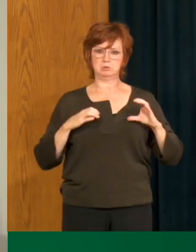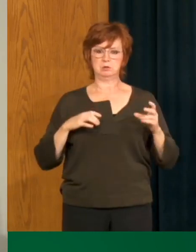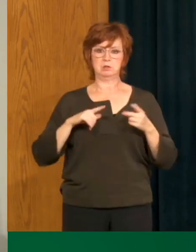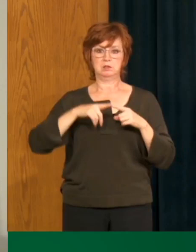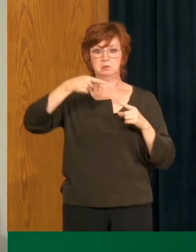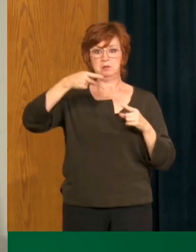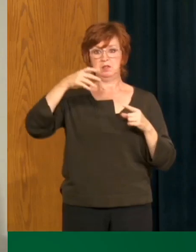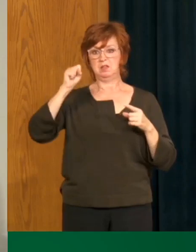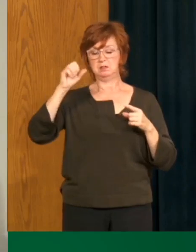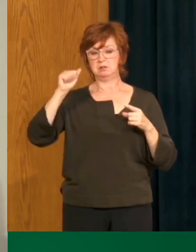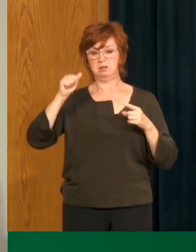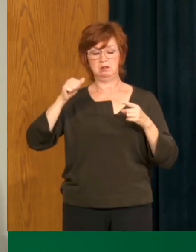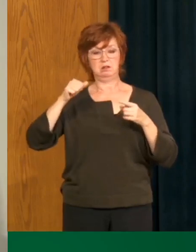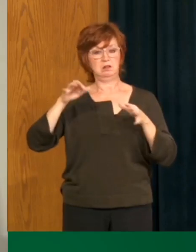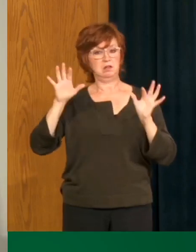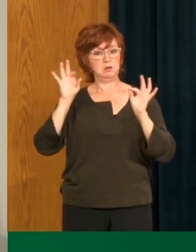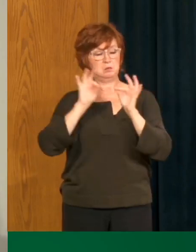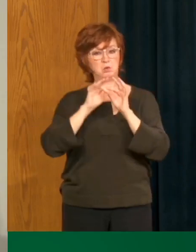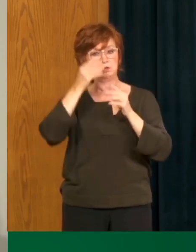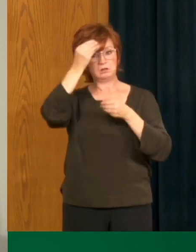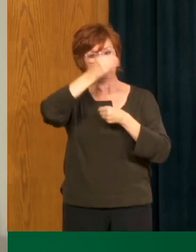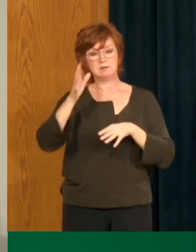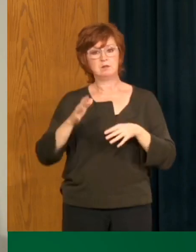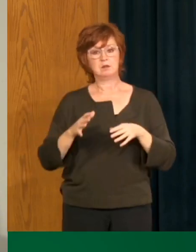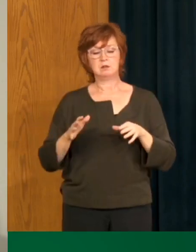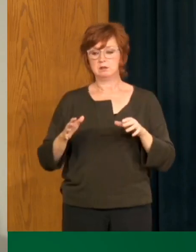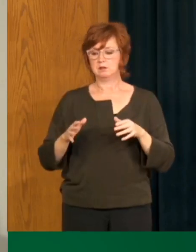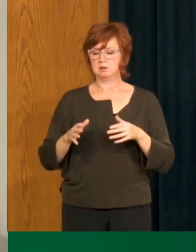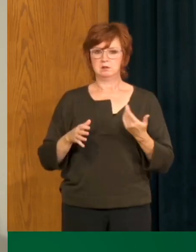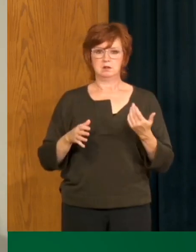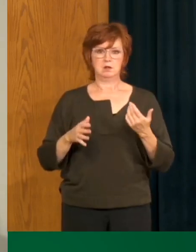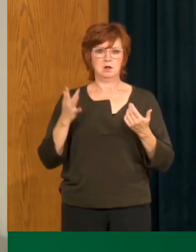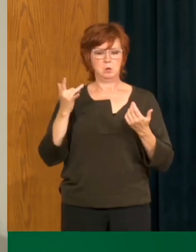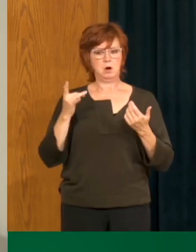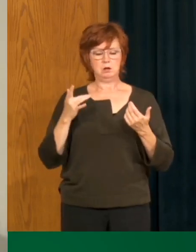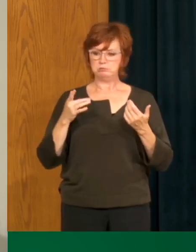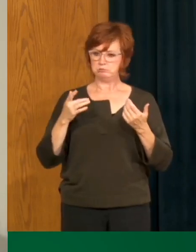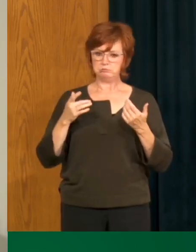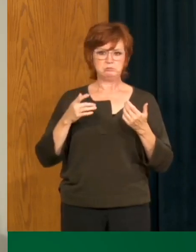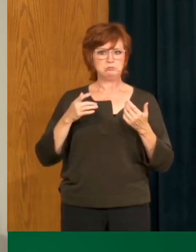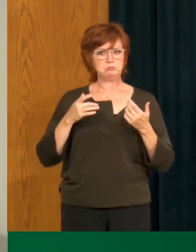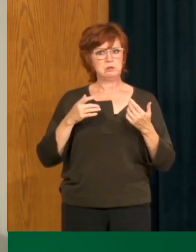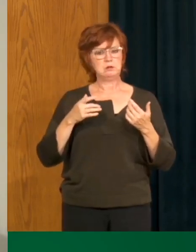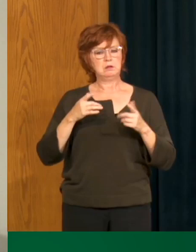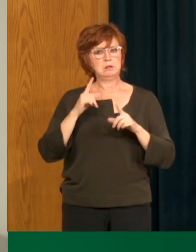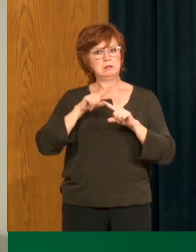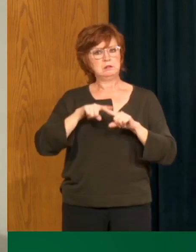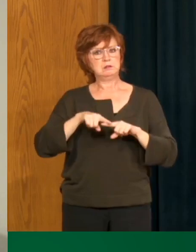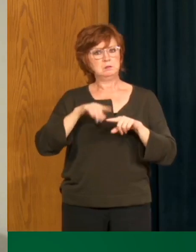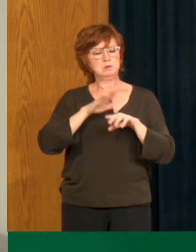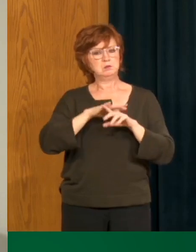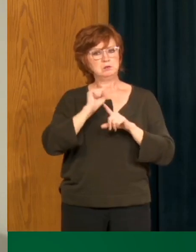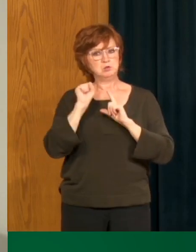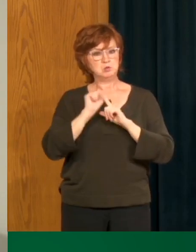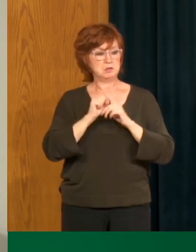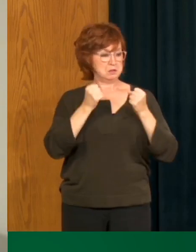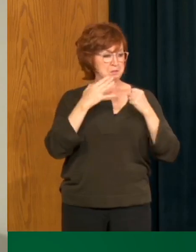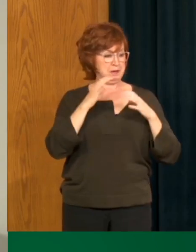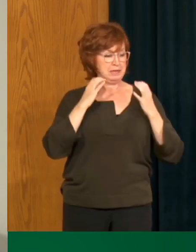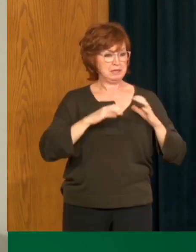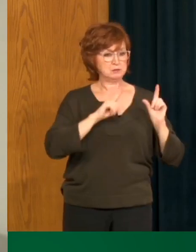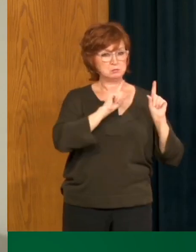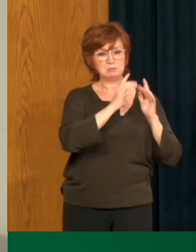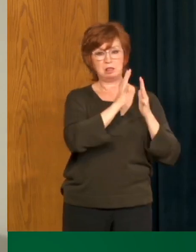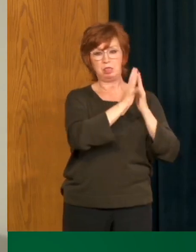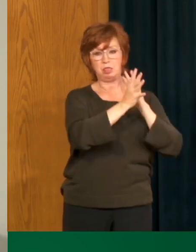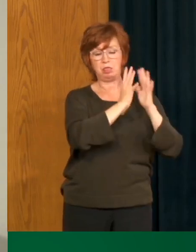public service announcement where it thinks it's necessary because all contacts cannot be traced, And it's not incumbent in those situations for businesses to